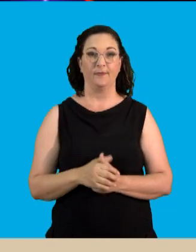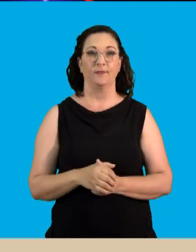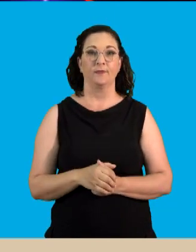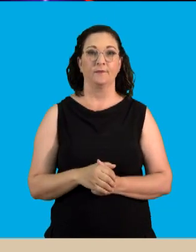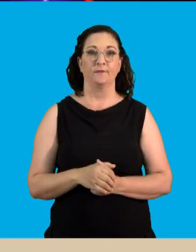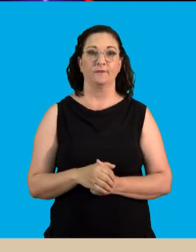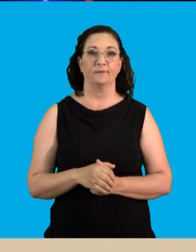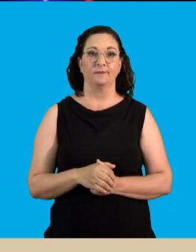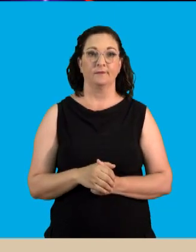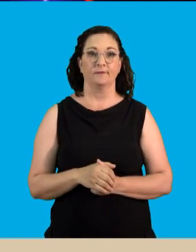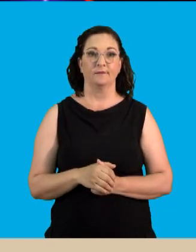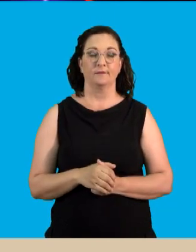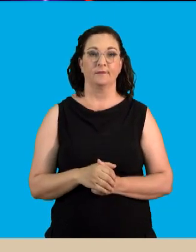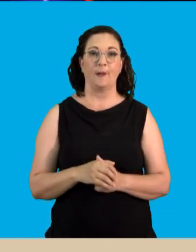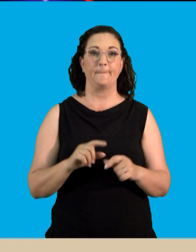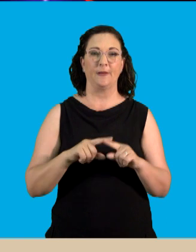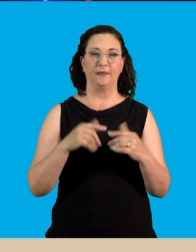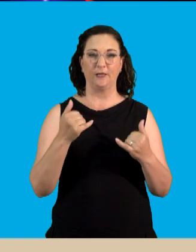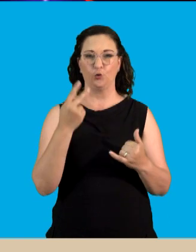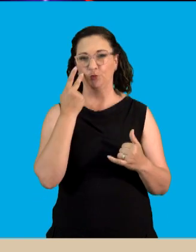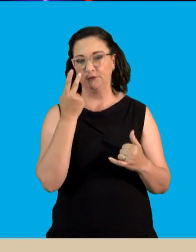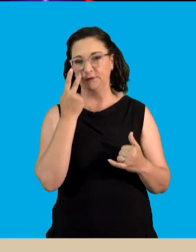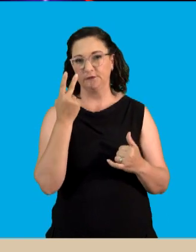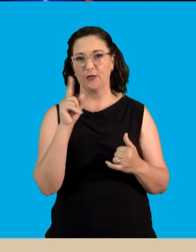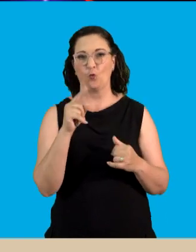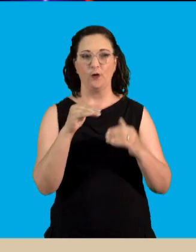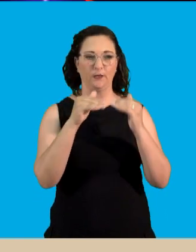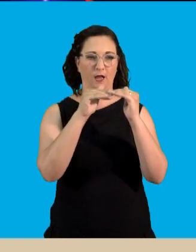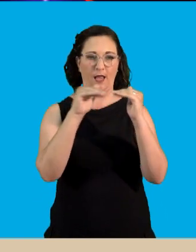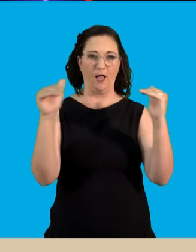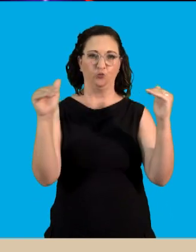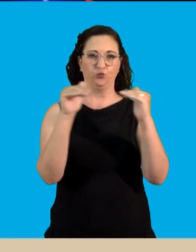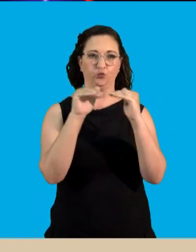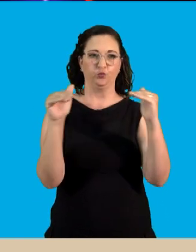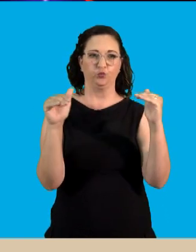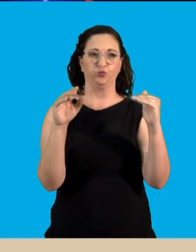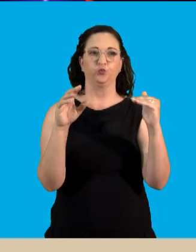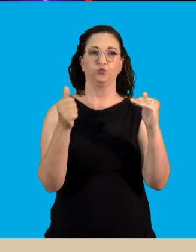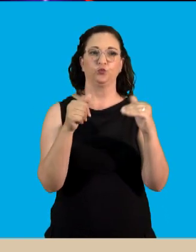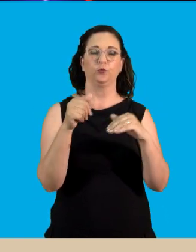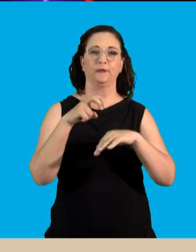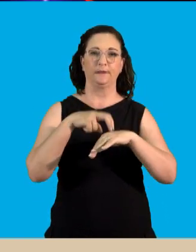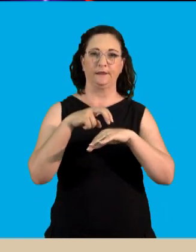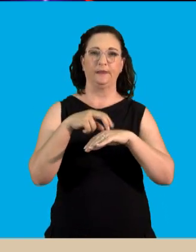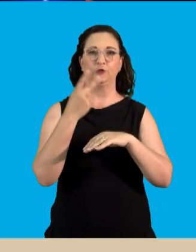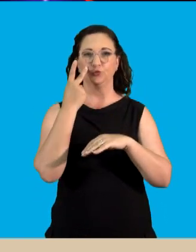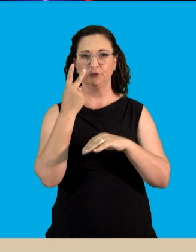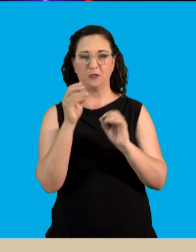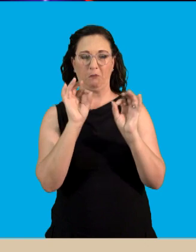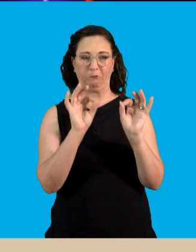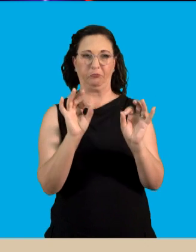the south from the position where you can see the horizon, all right, in order for you to be able to get